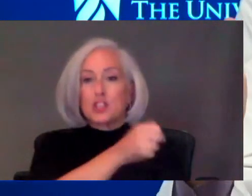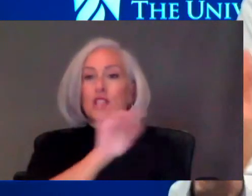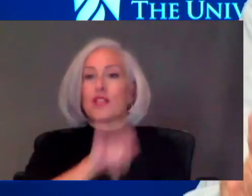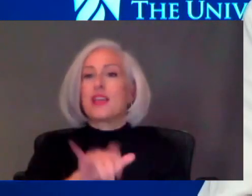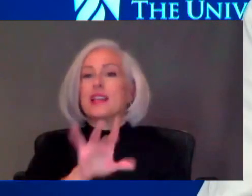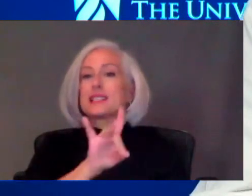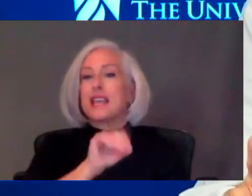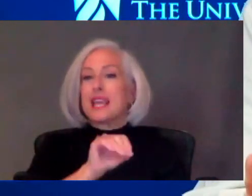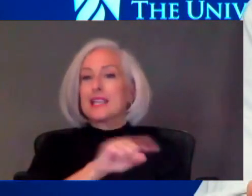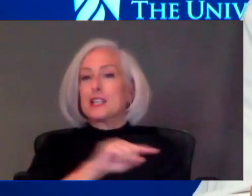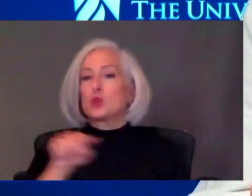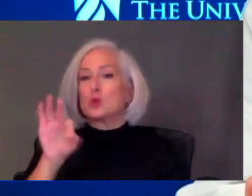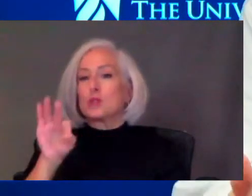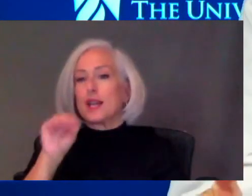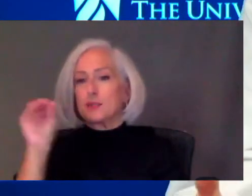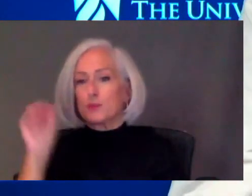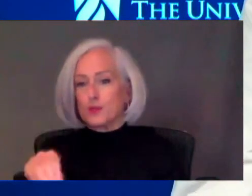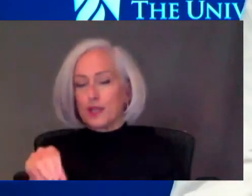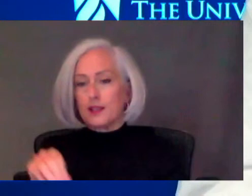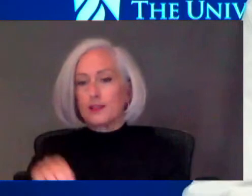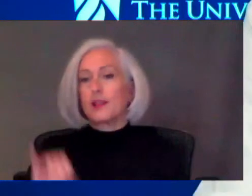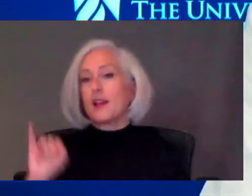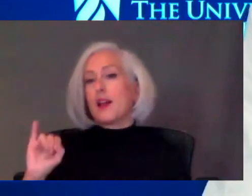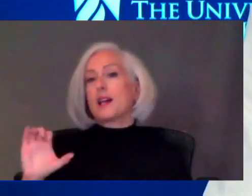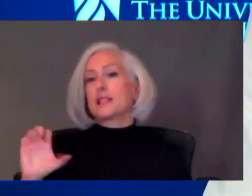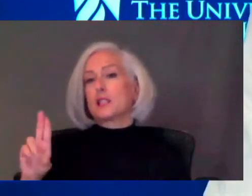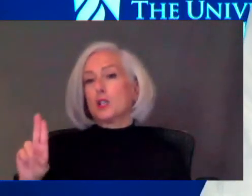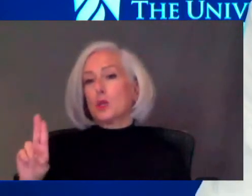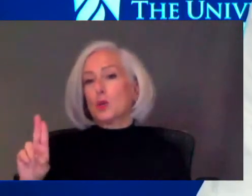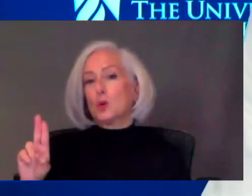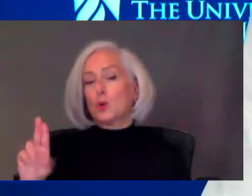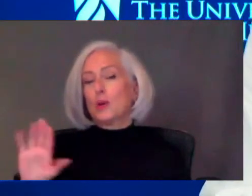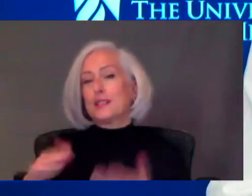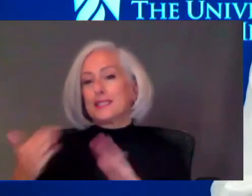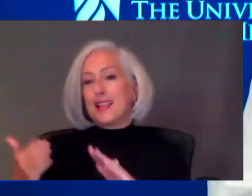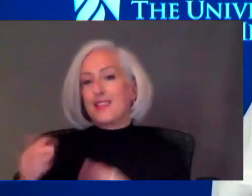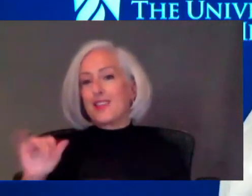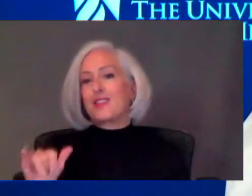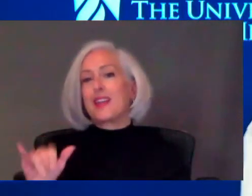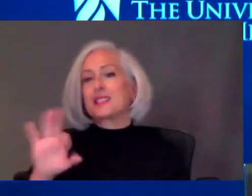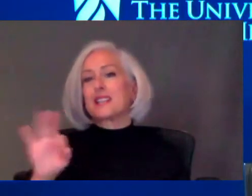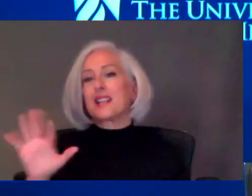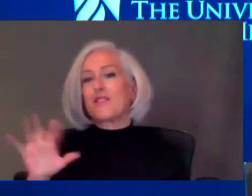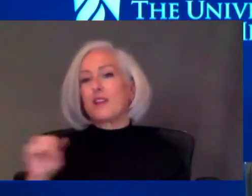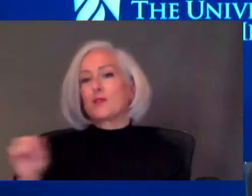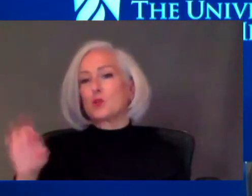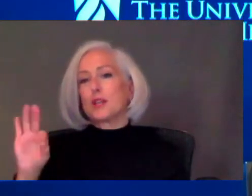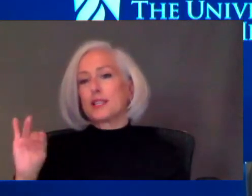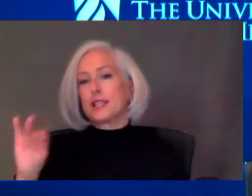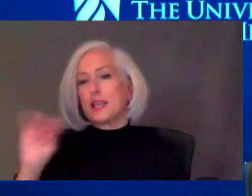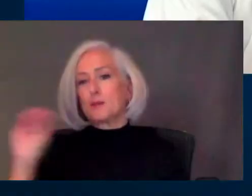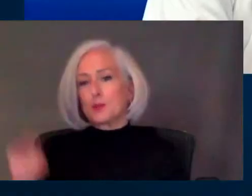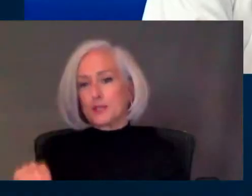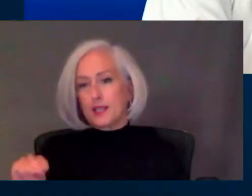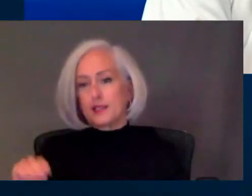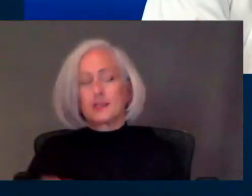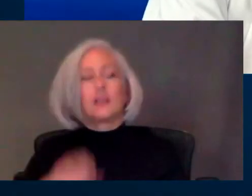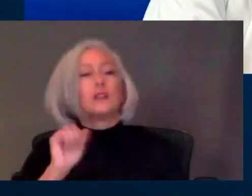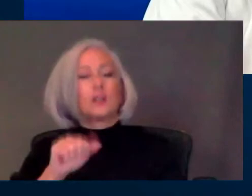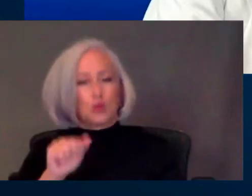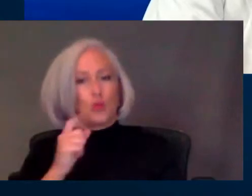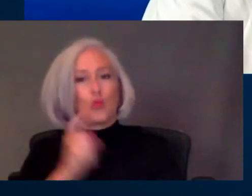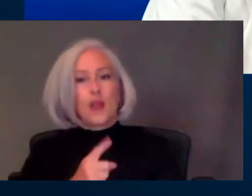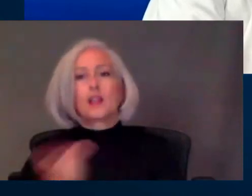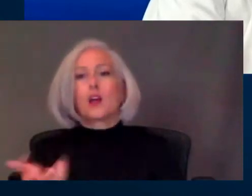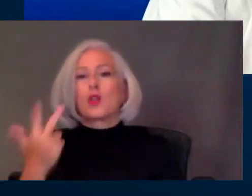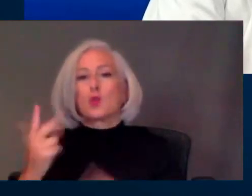we really want to throw those out. These vaccines are really made to prevent hospitalization and death. And I think the bulk of the data